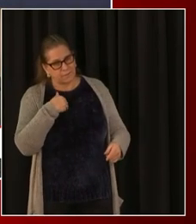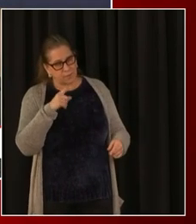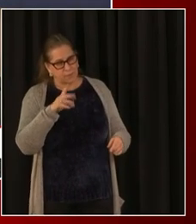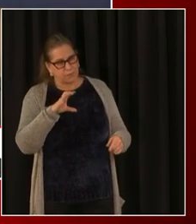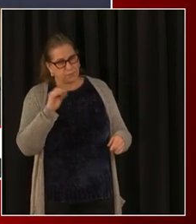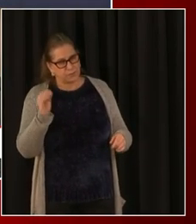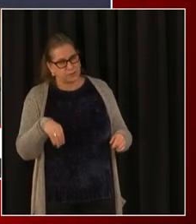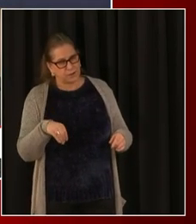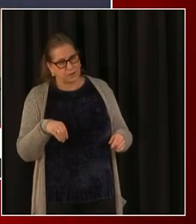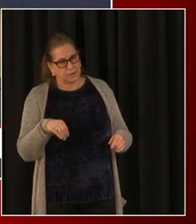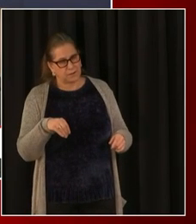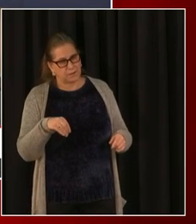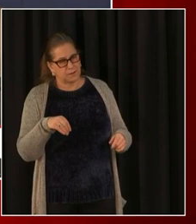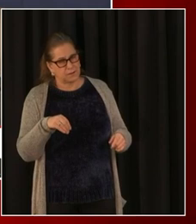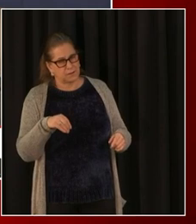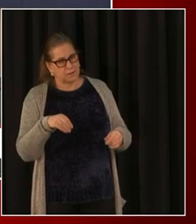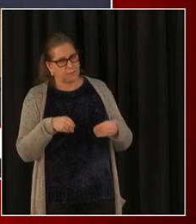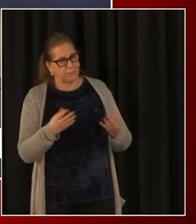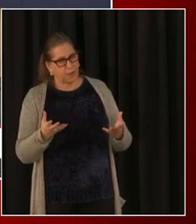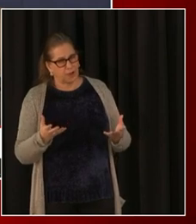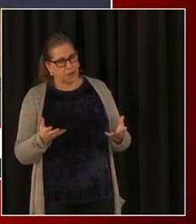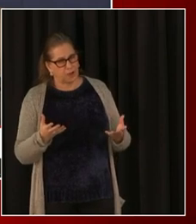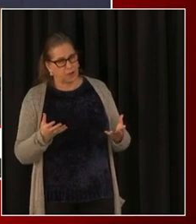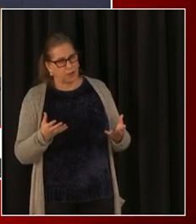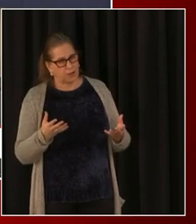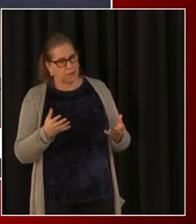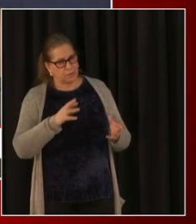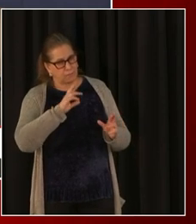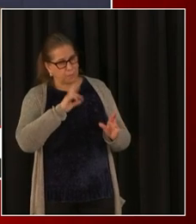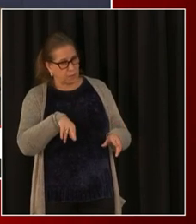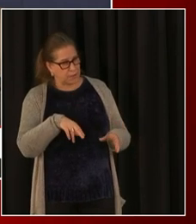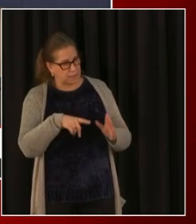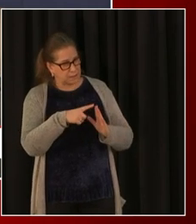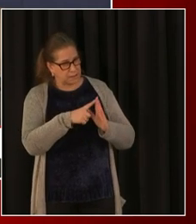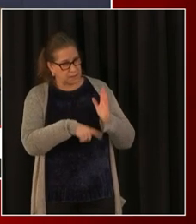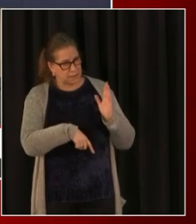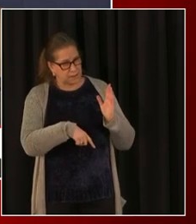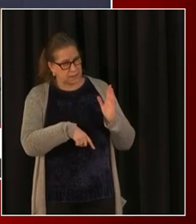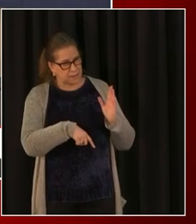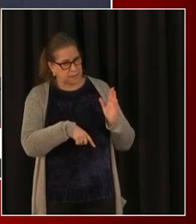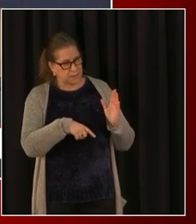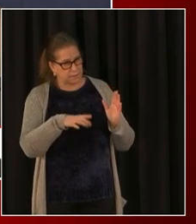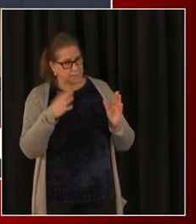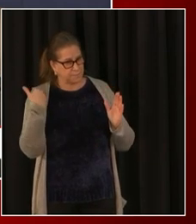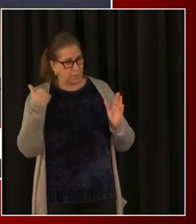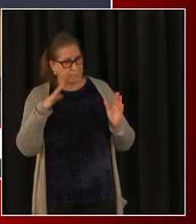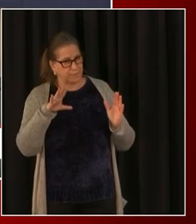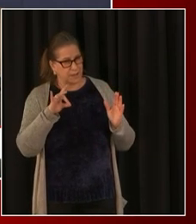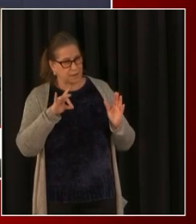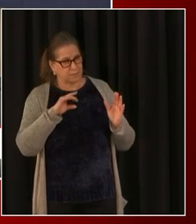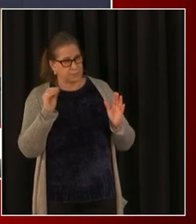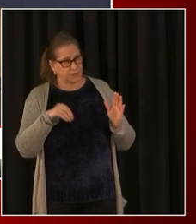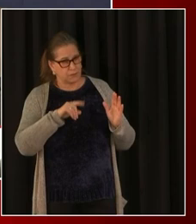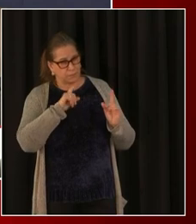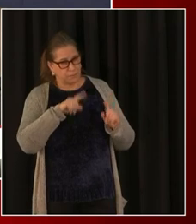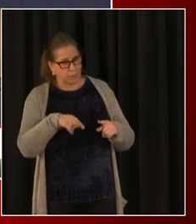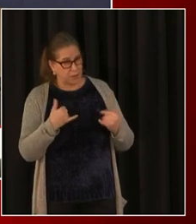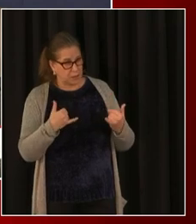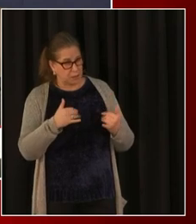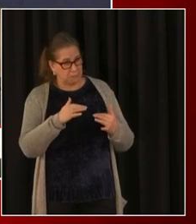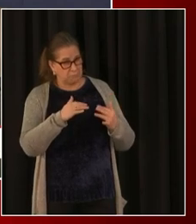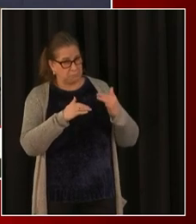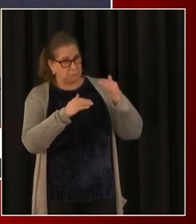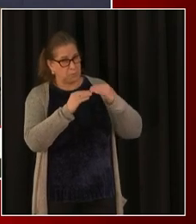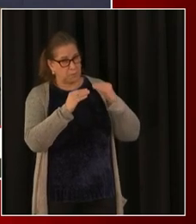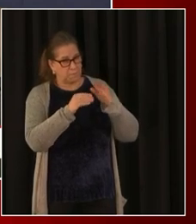reporting now? When you were reporting doses given before, you were only at 58% reporting. Sure, it's an excellent question, Mark.